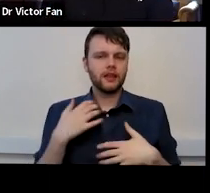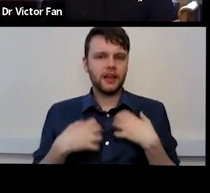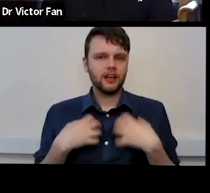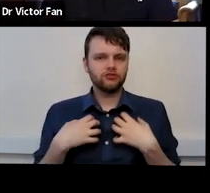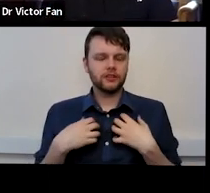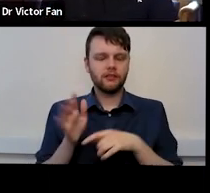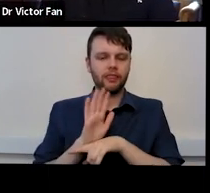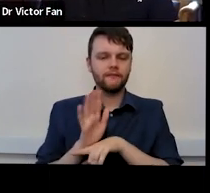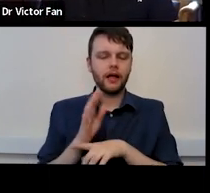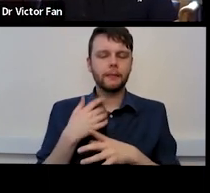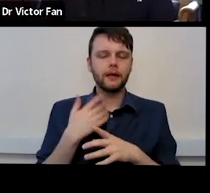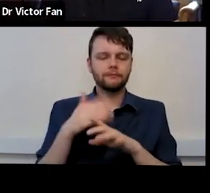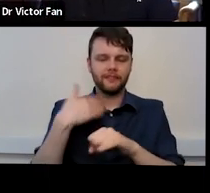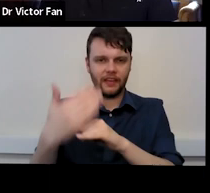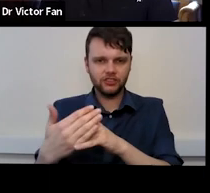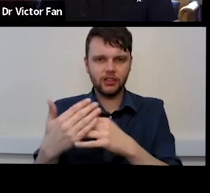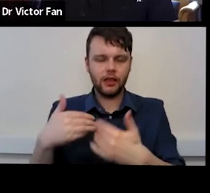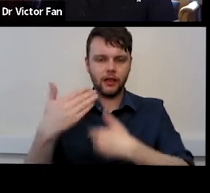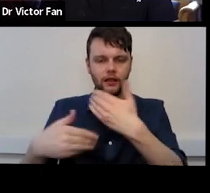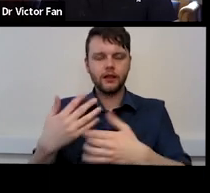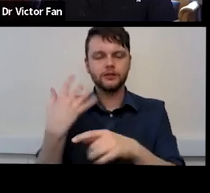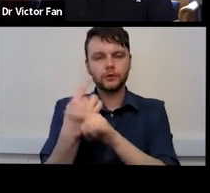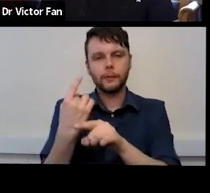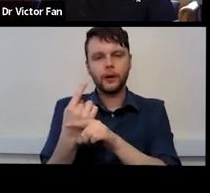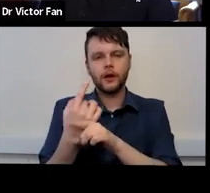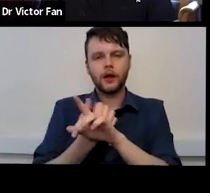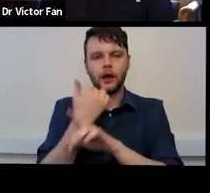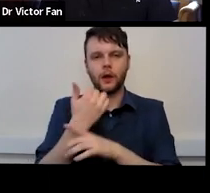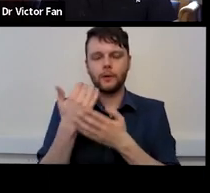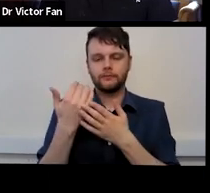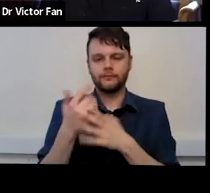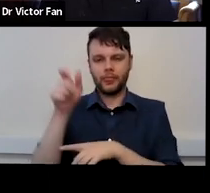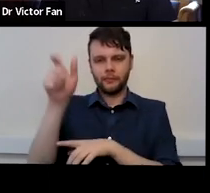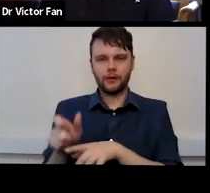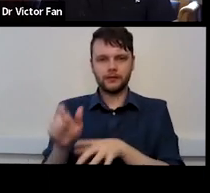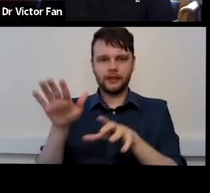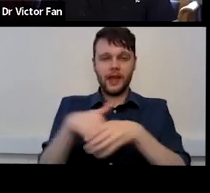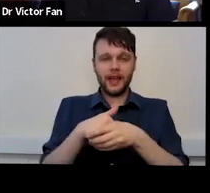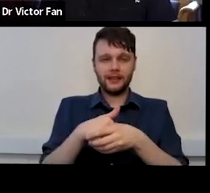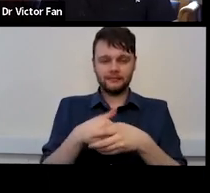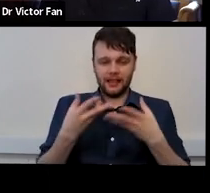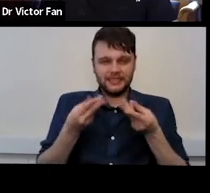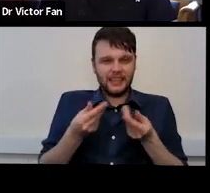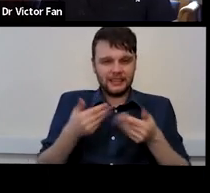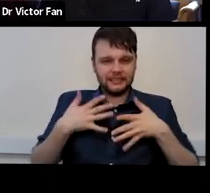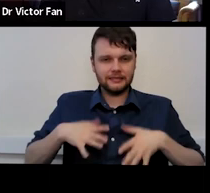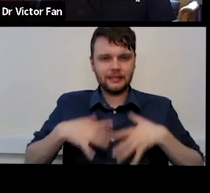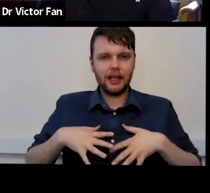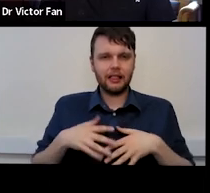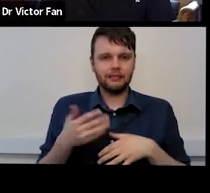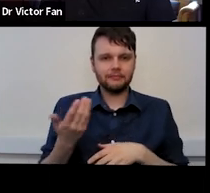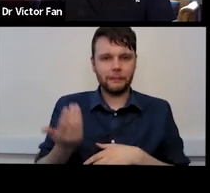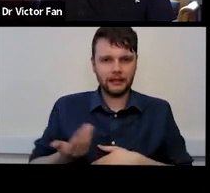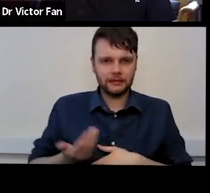film eventually talks about how the protagonist joins the textile industry. The textile industry